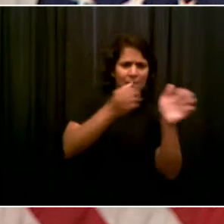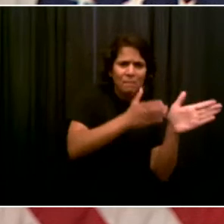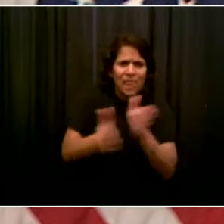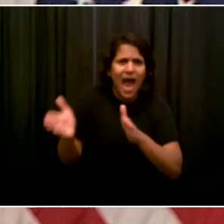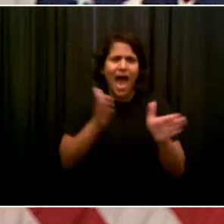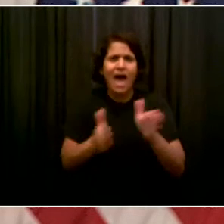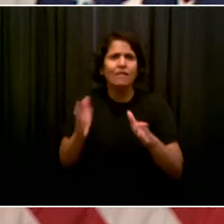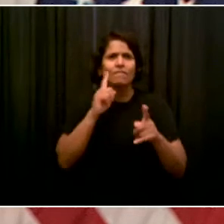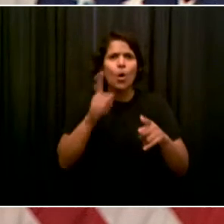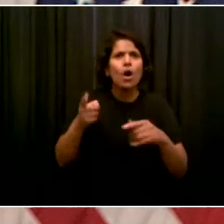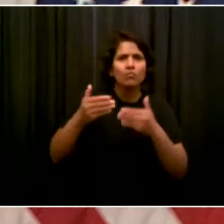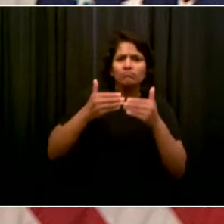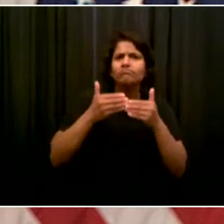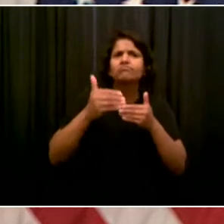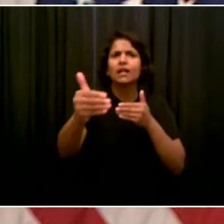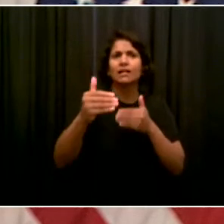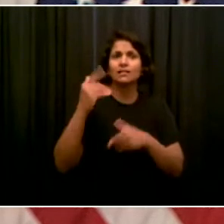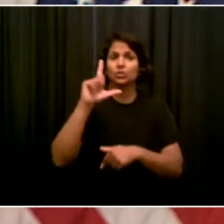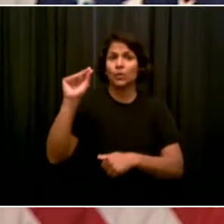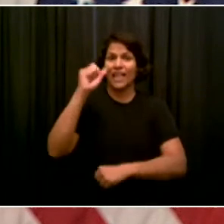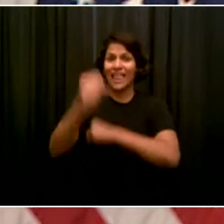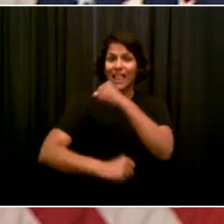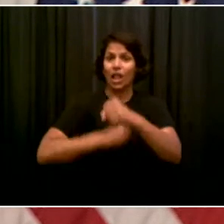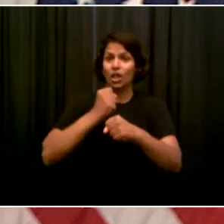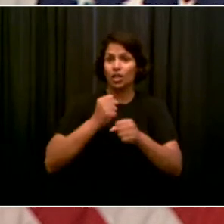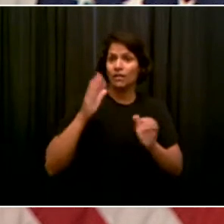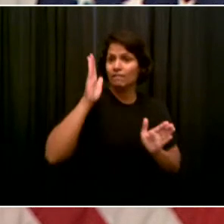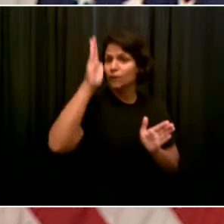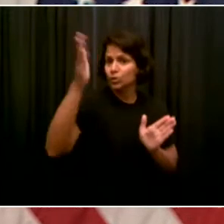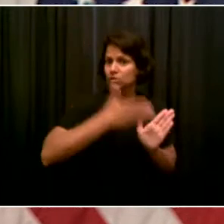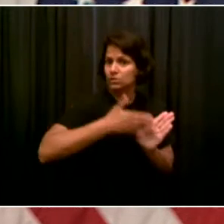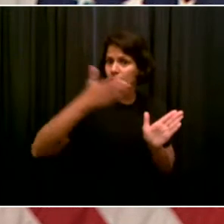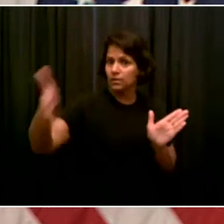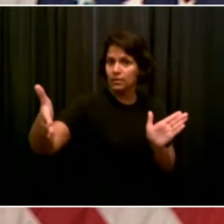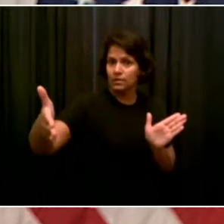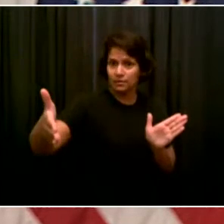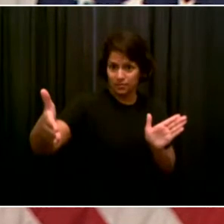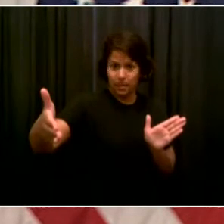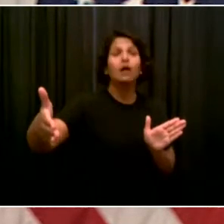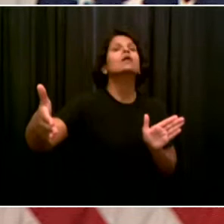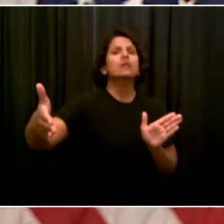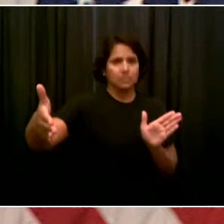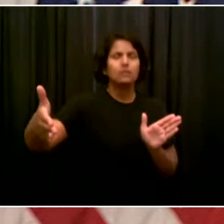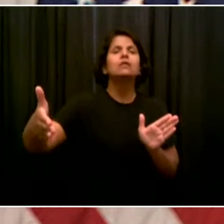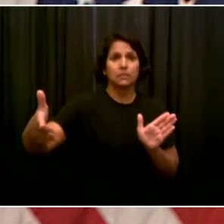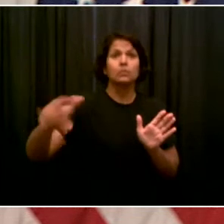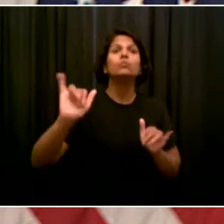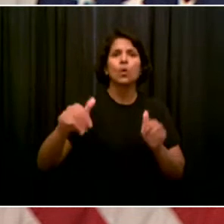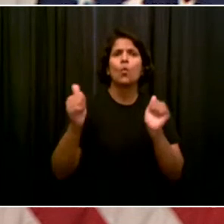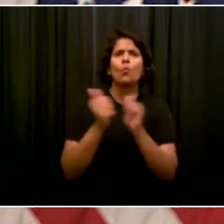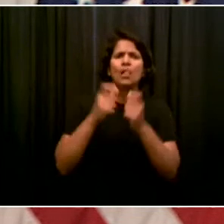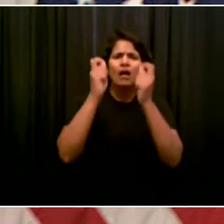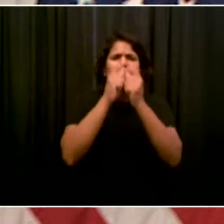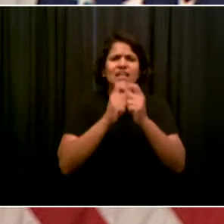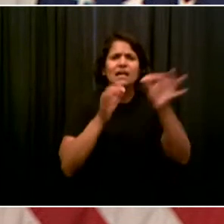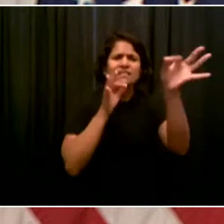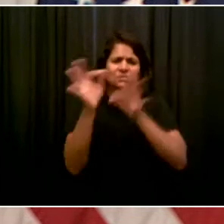of reducing the weight on the structure. Part of it is right-sizing the lanes, which will also make the structure